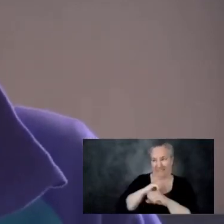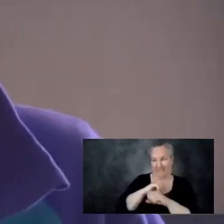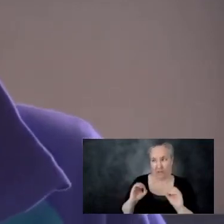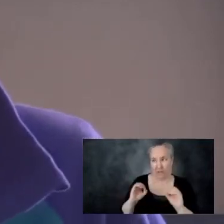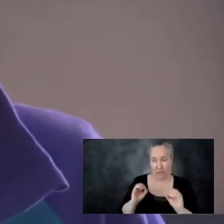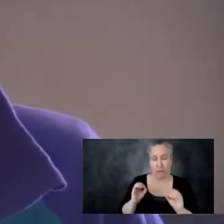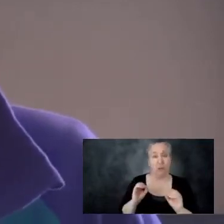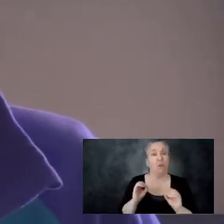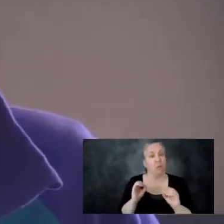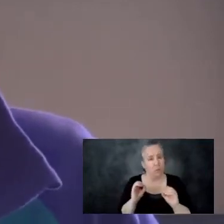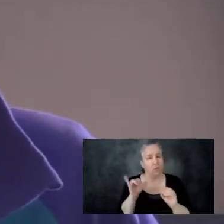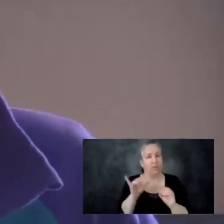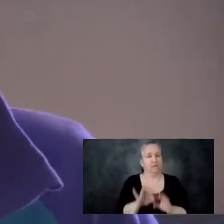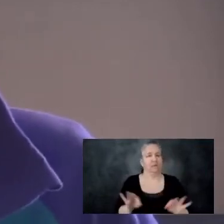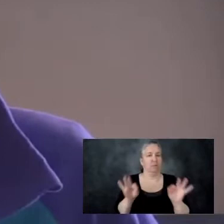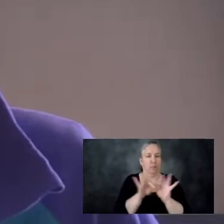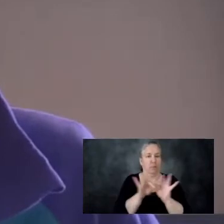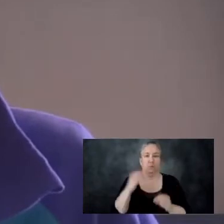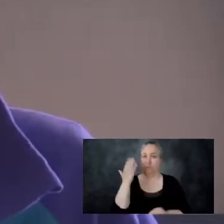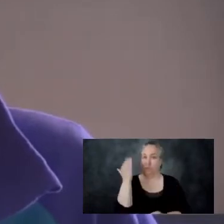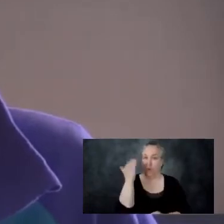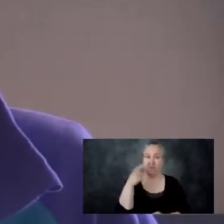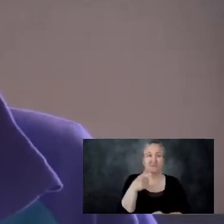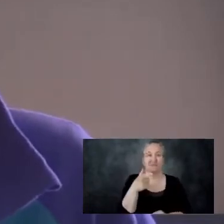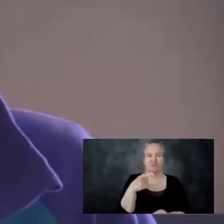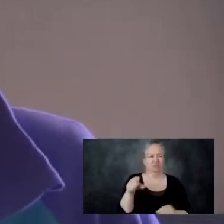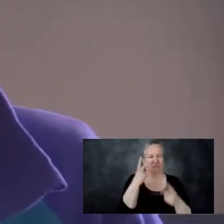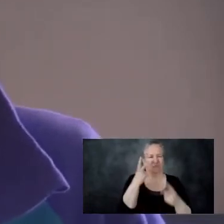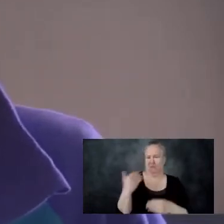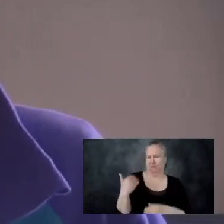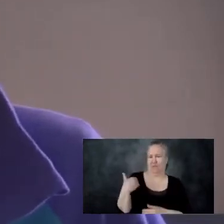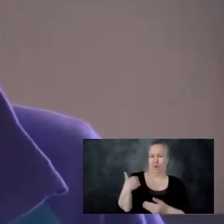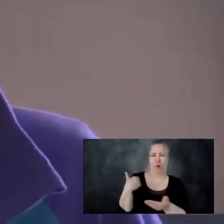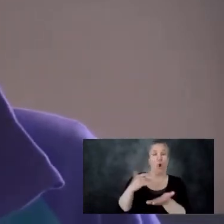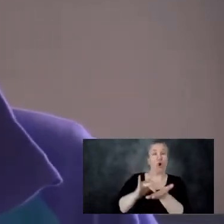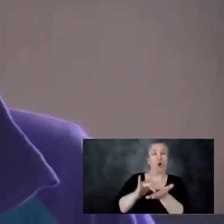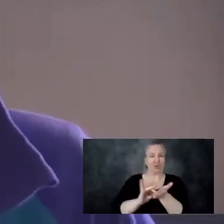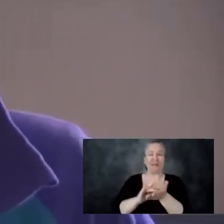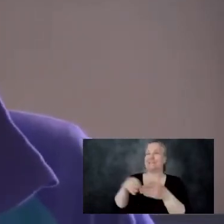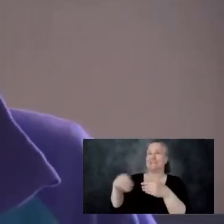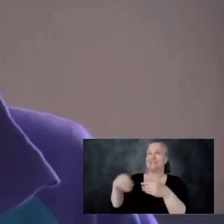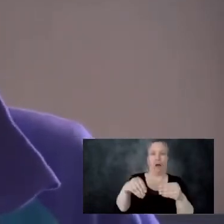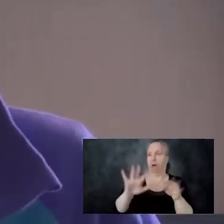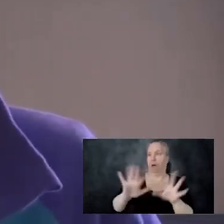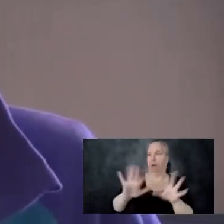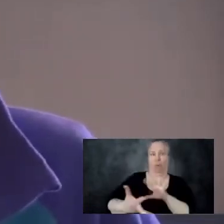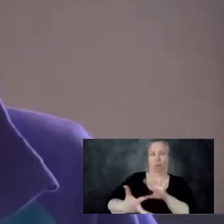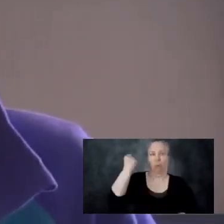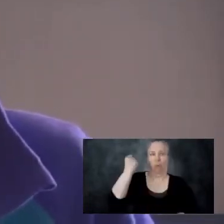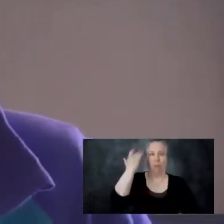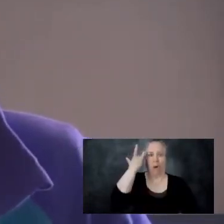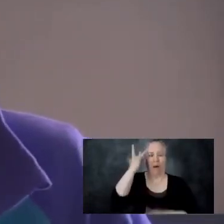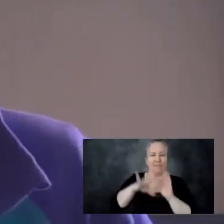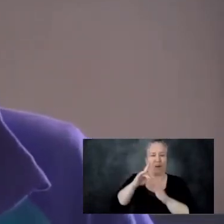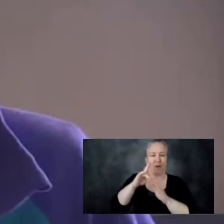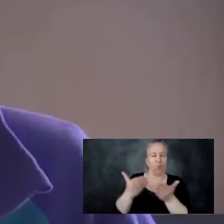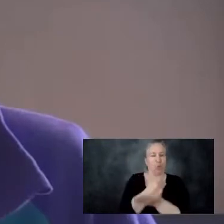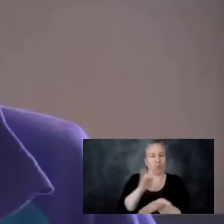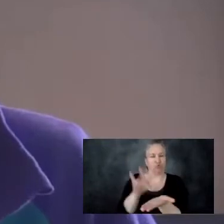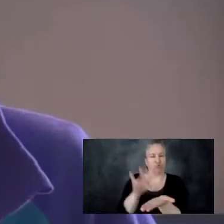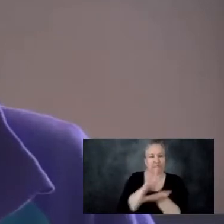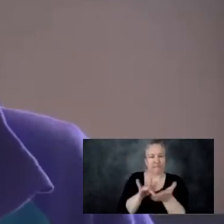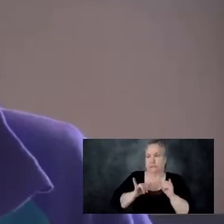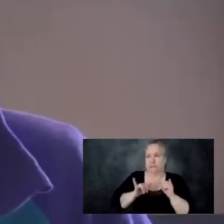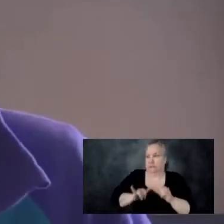are extremely important because you have all seen drugs that are pulled from the market because a new toxicity came up that we